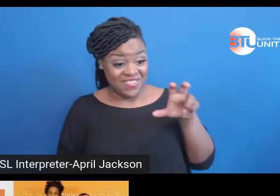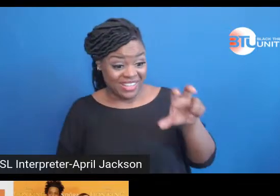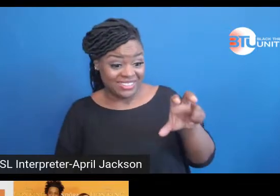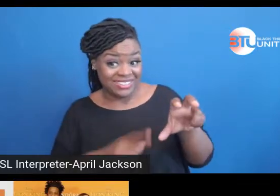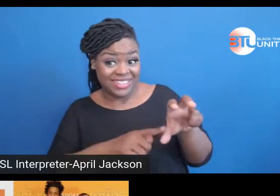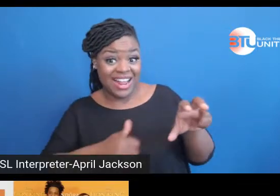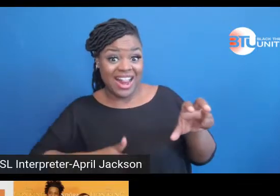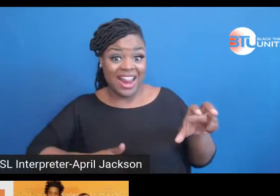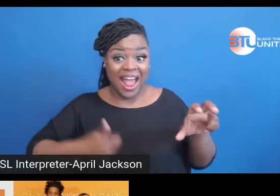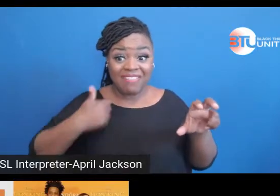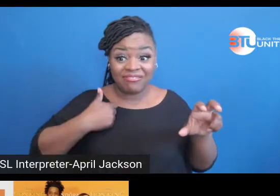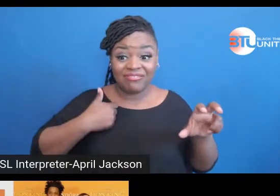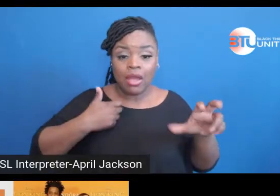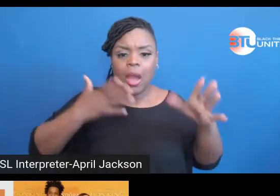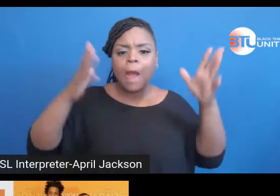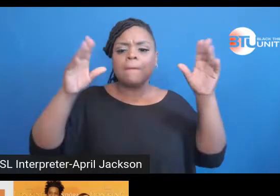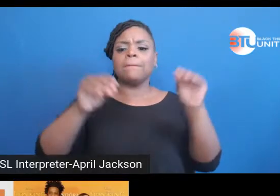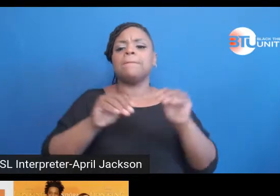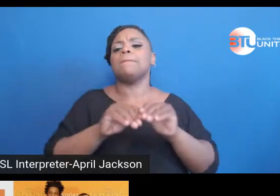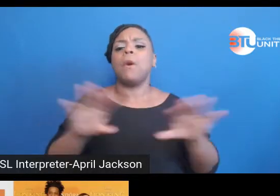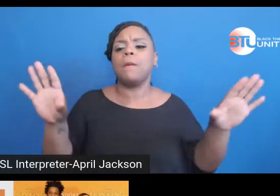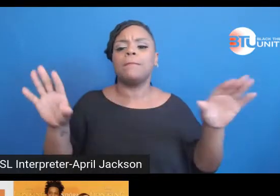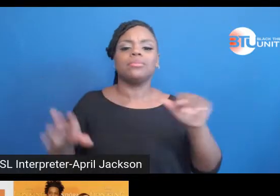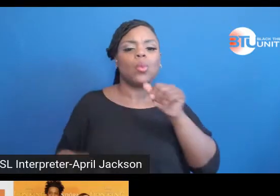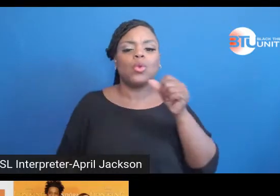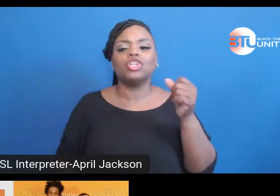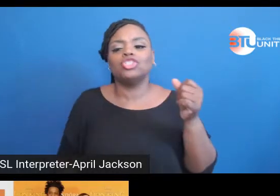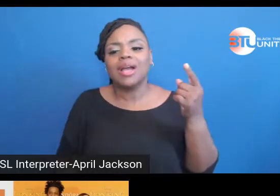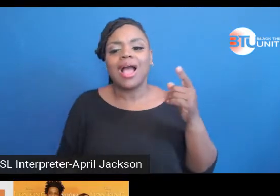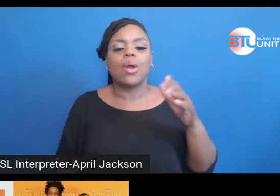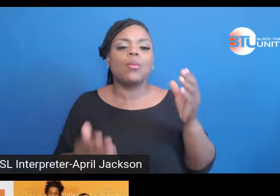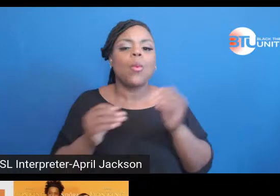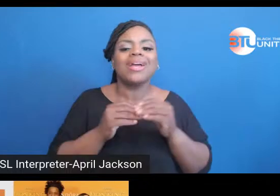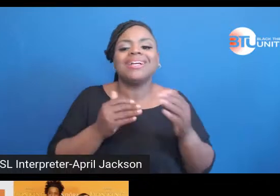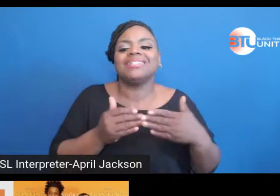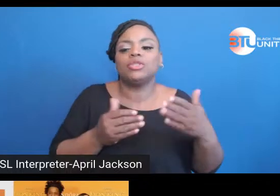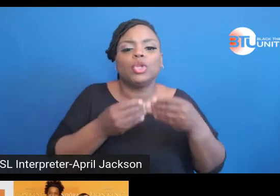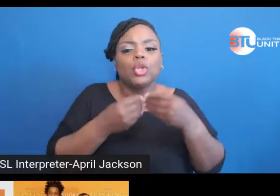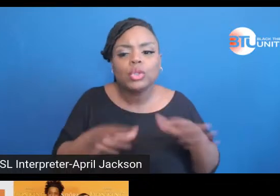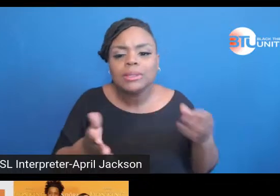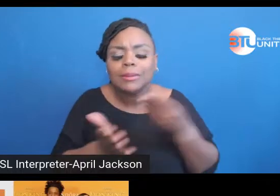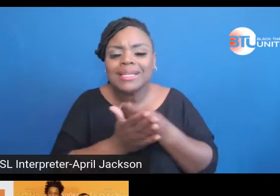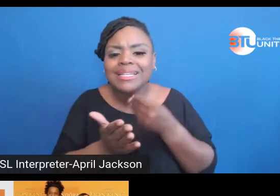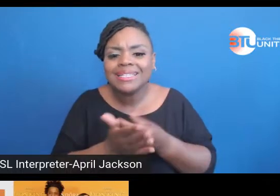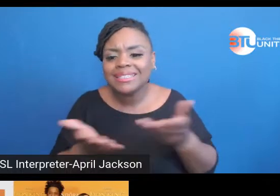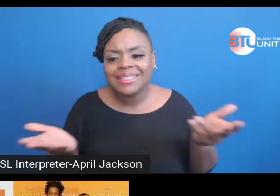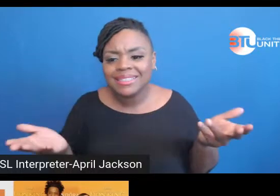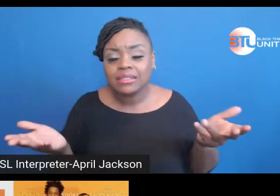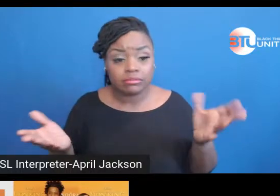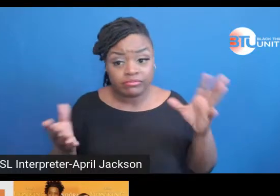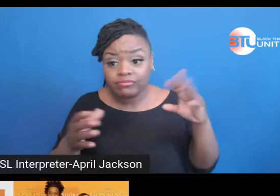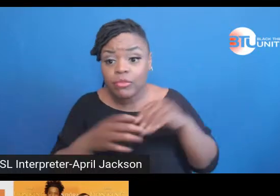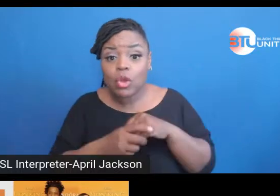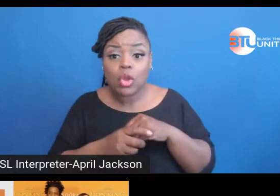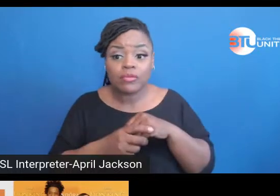They may not understand how easy it is, what's involved in putting on a production and how expensive it is and how hit or